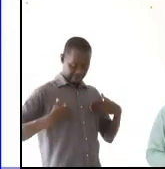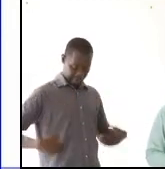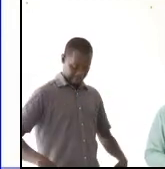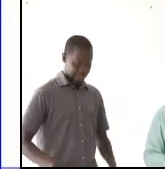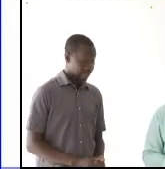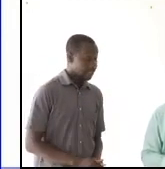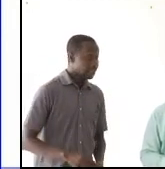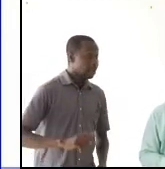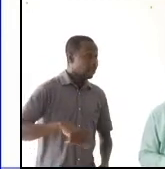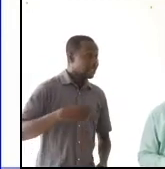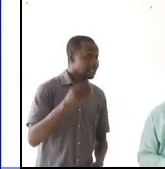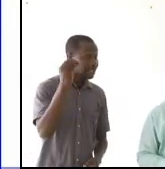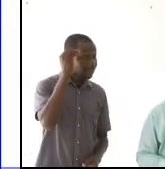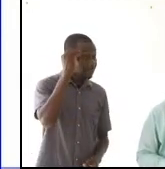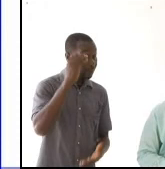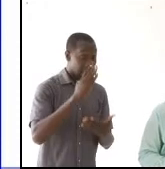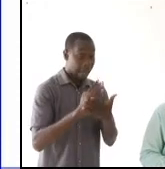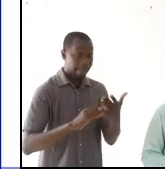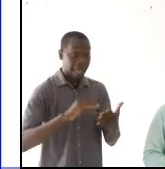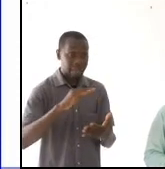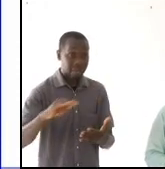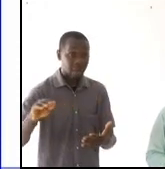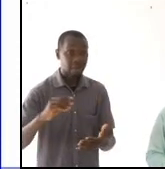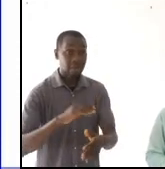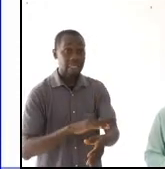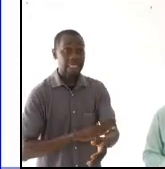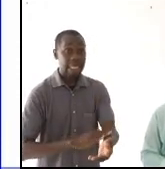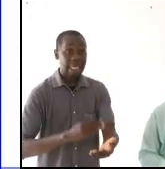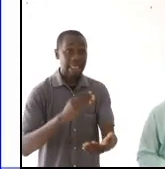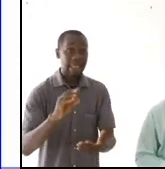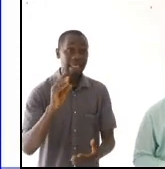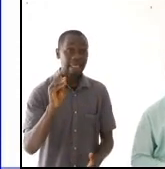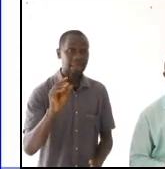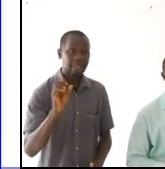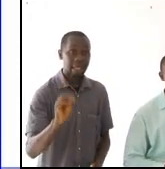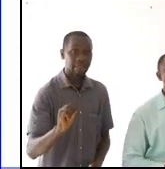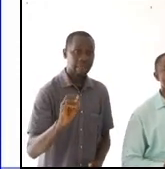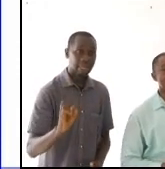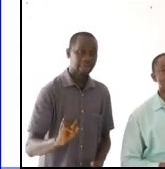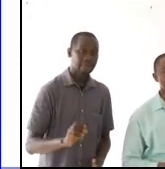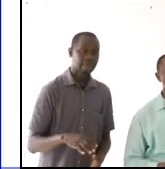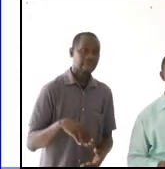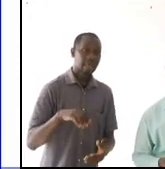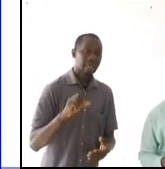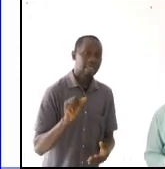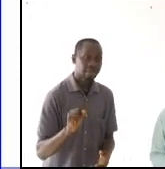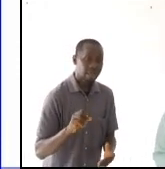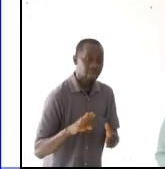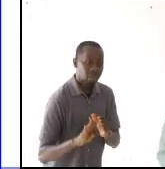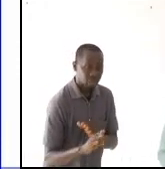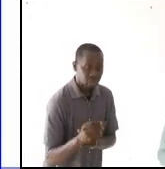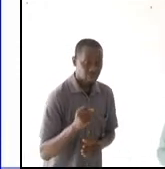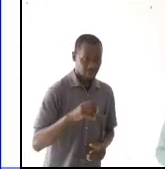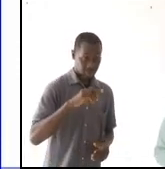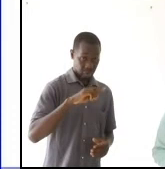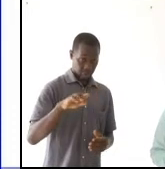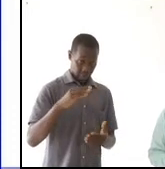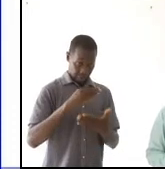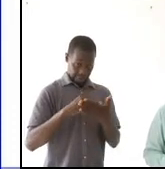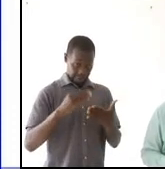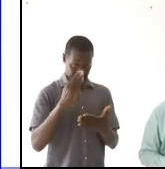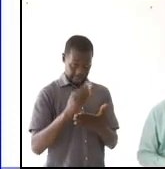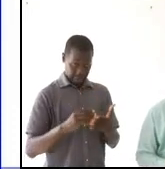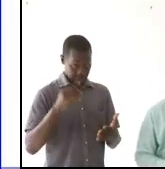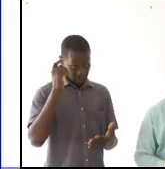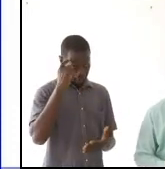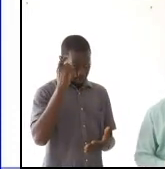Once again, you need to know the parts of the skin, the epidermis, the dermis, and the fat or subcutaneous layer. You need